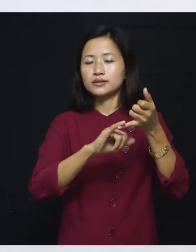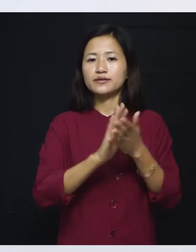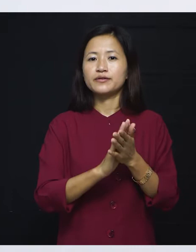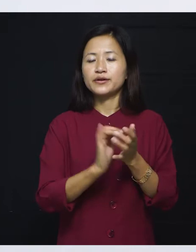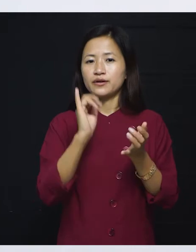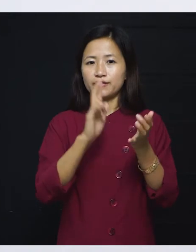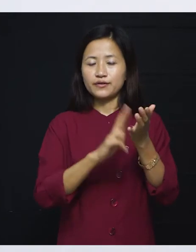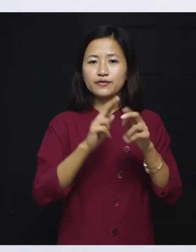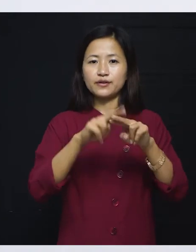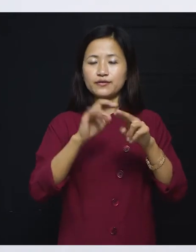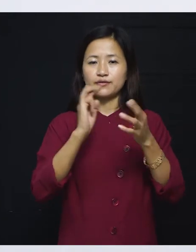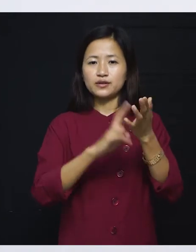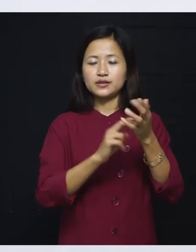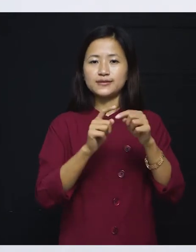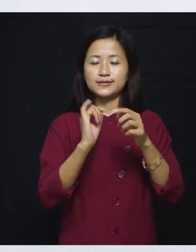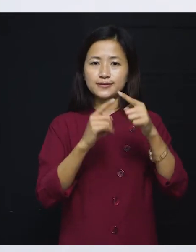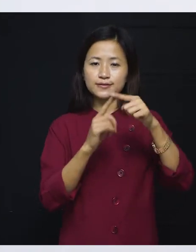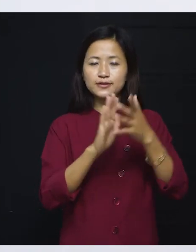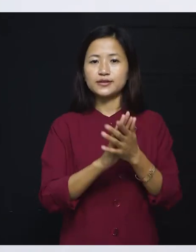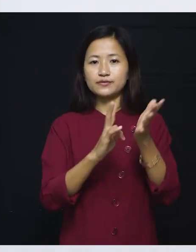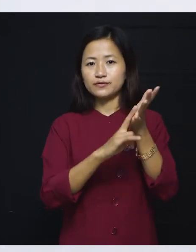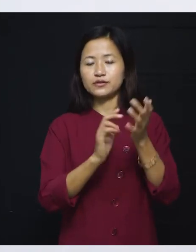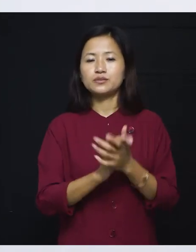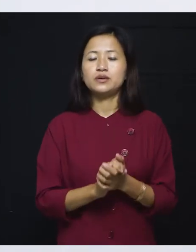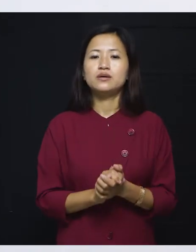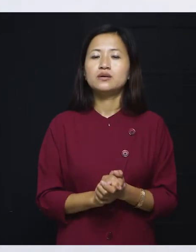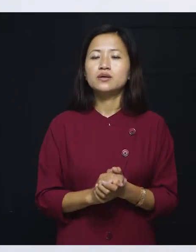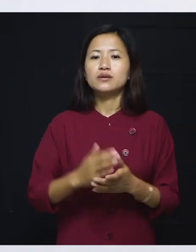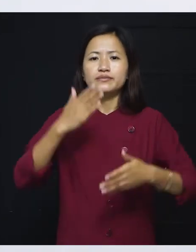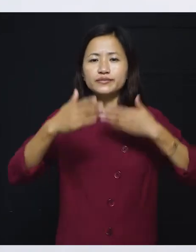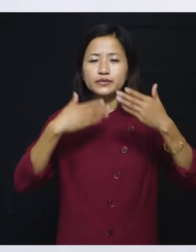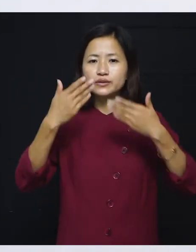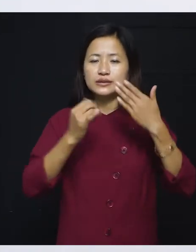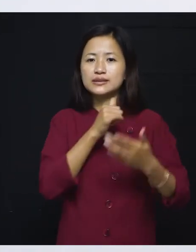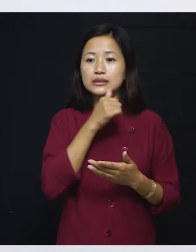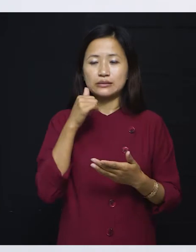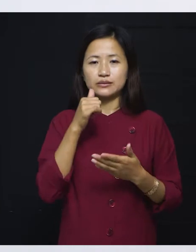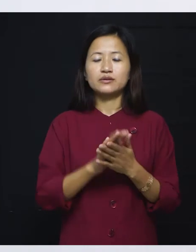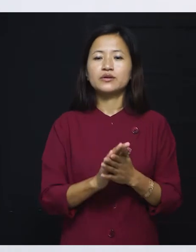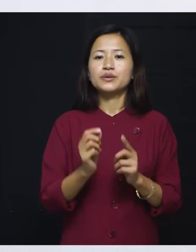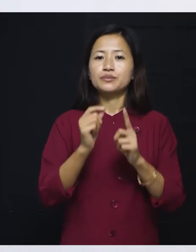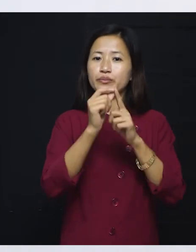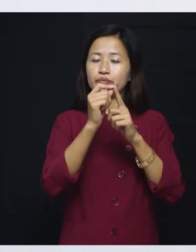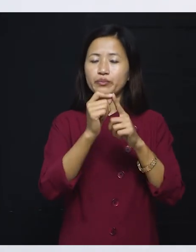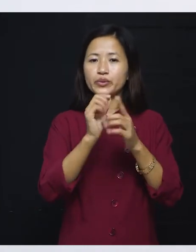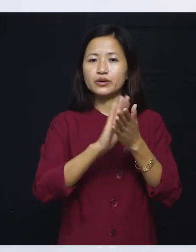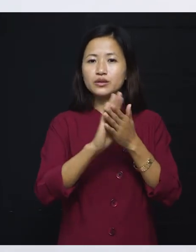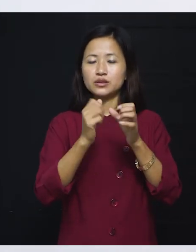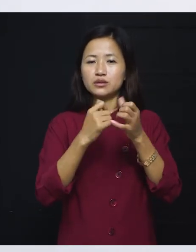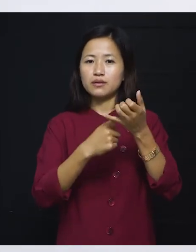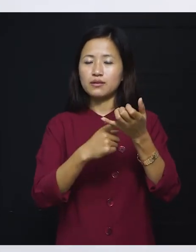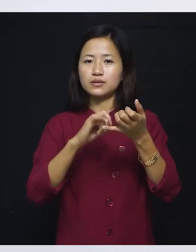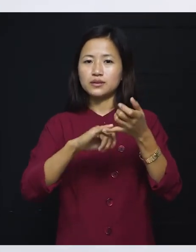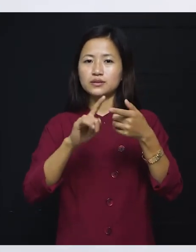is the important element for a sentence. A sweet fragrance is the phrase here. And